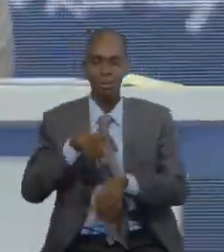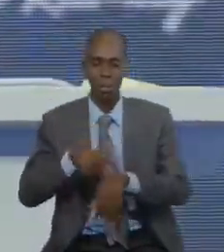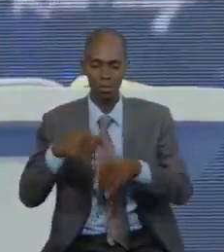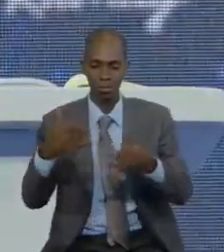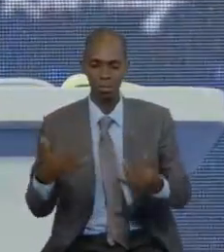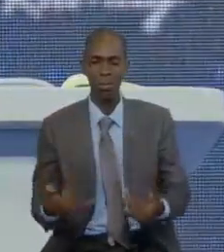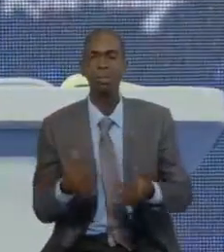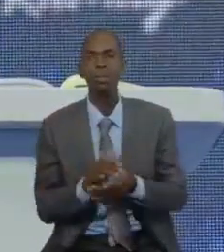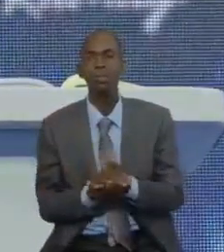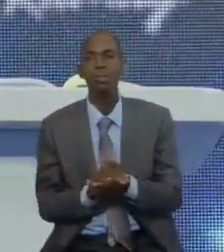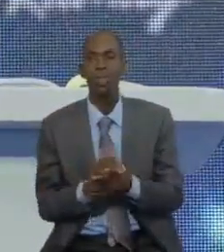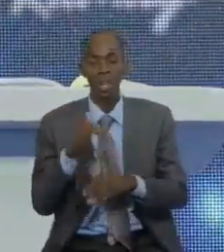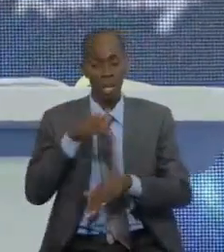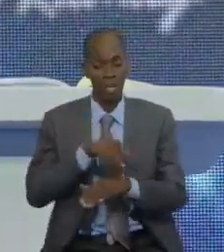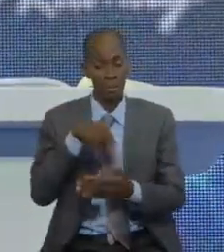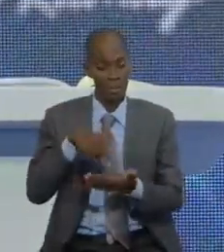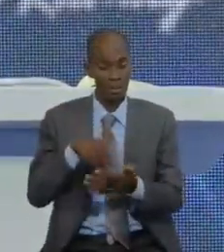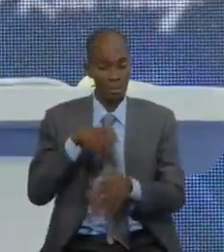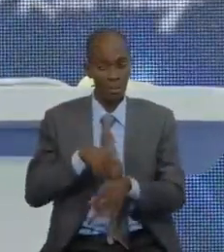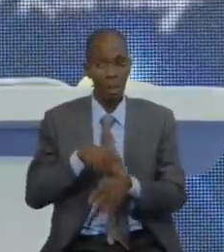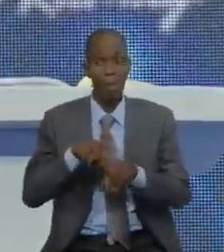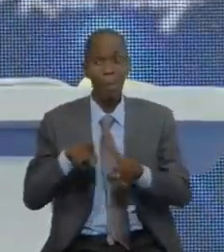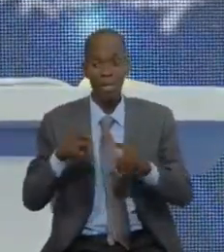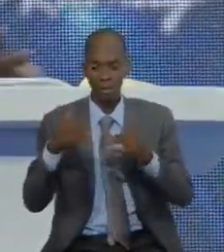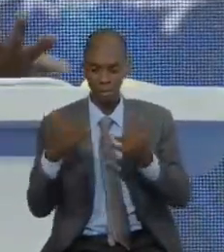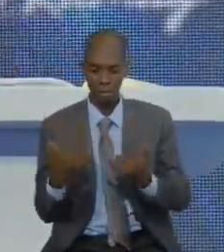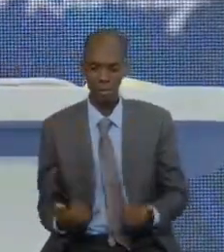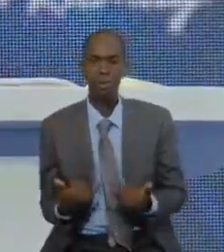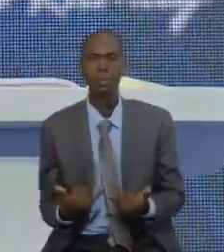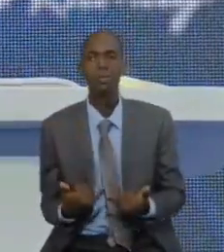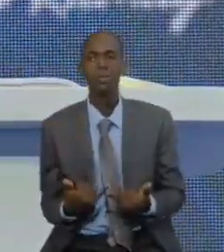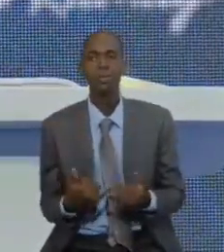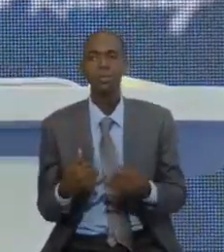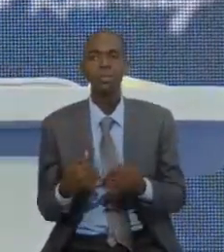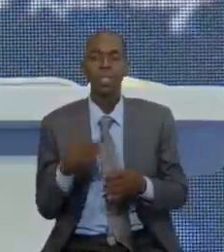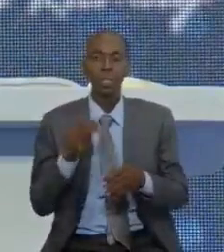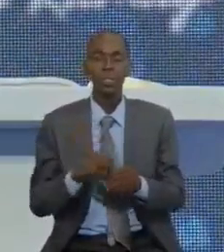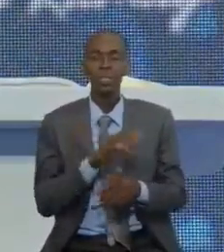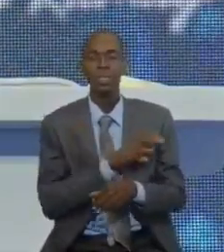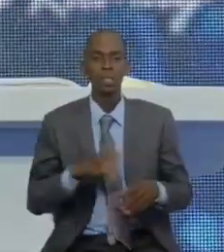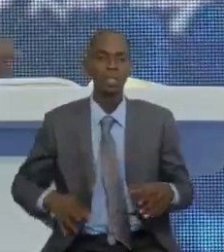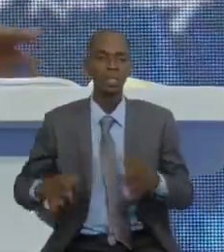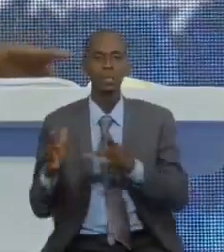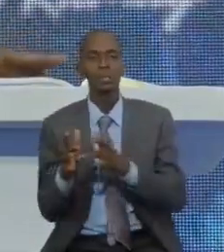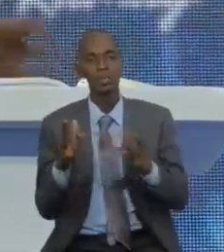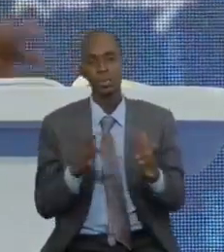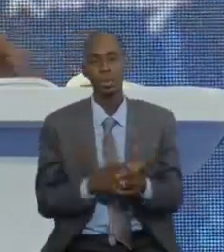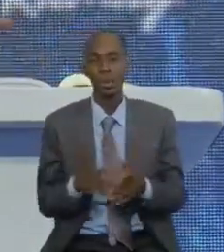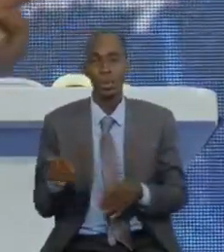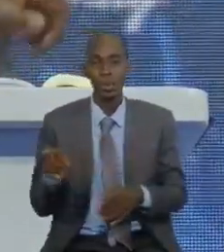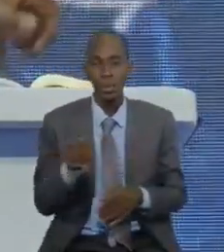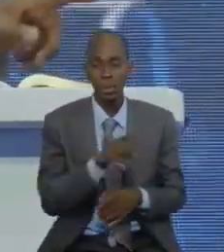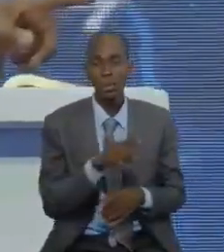At this time, but now. In Christ Jesus, ye